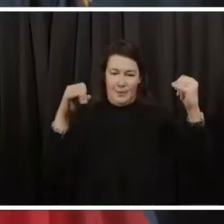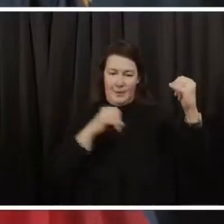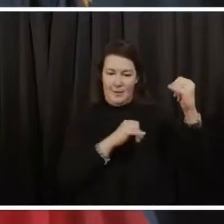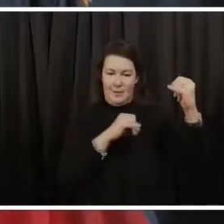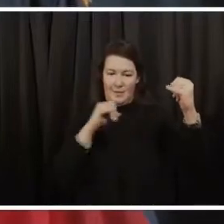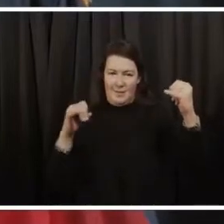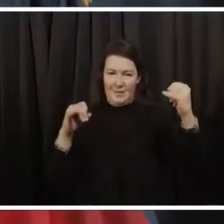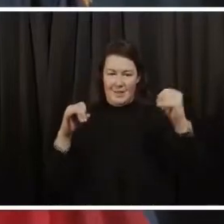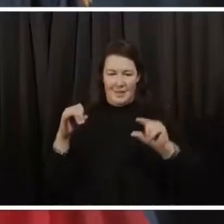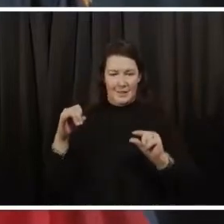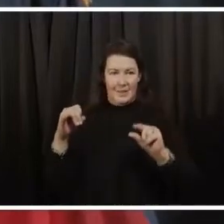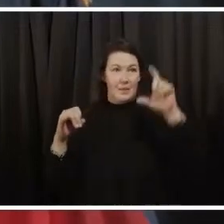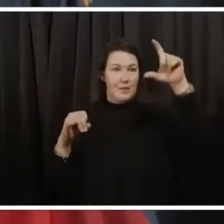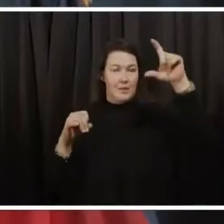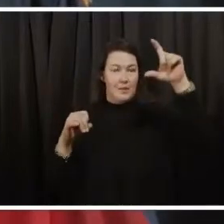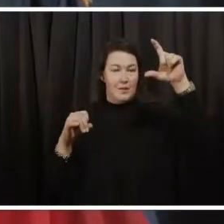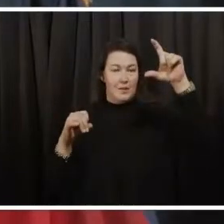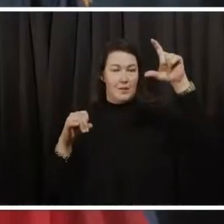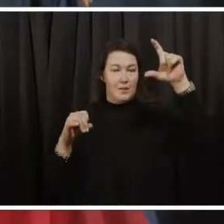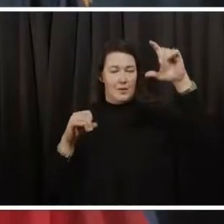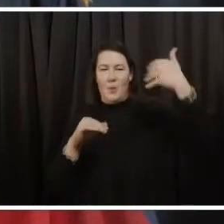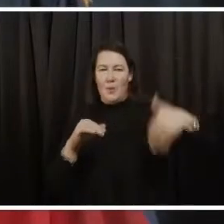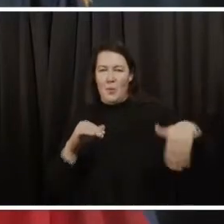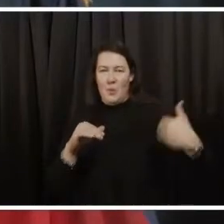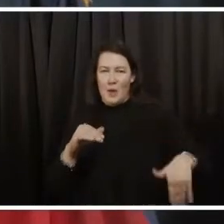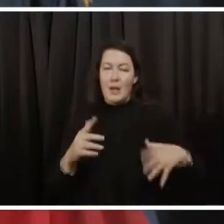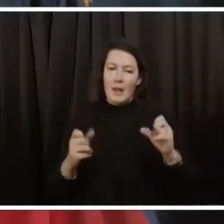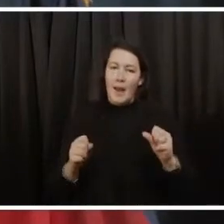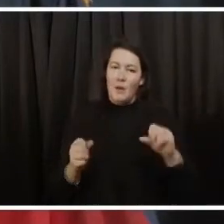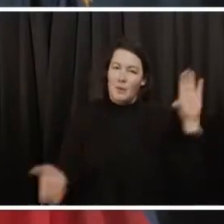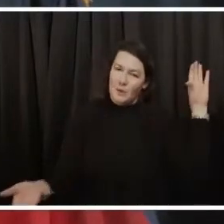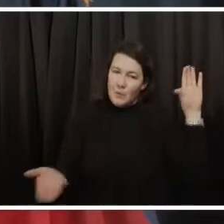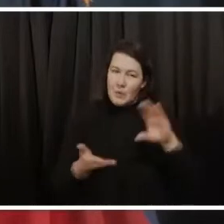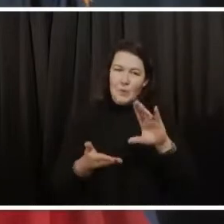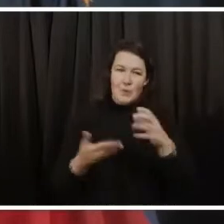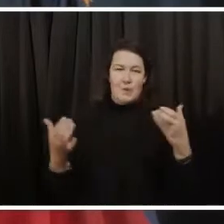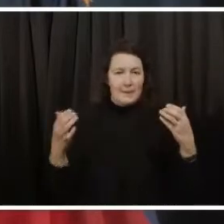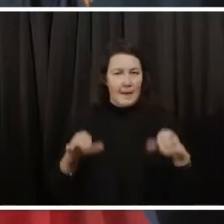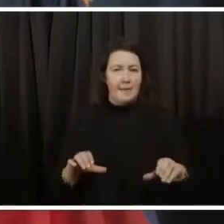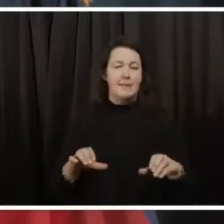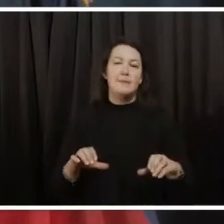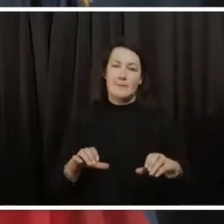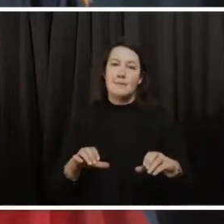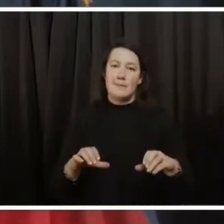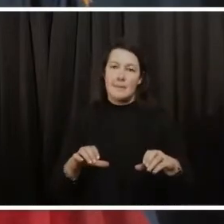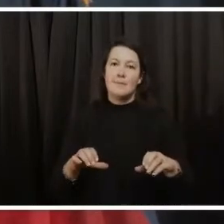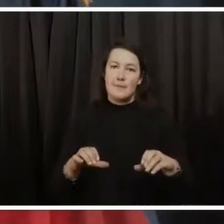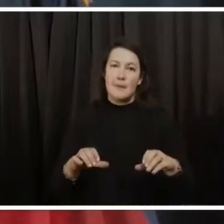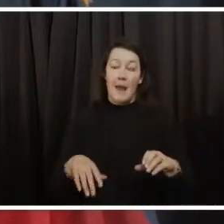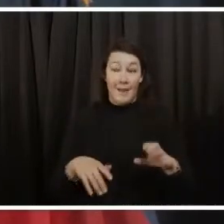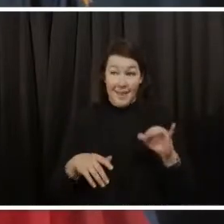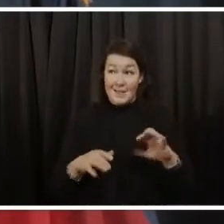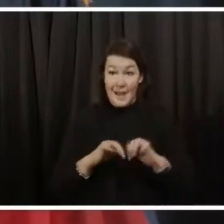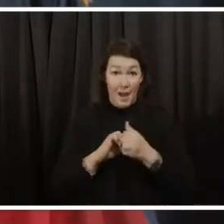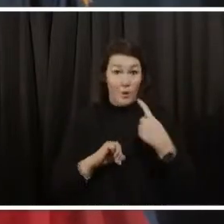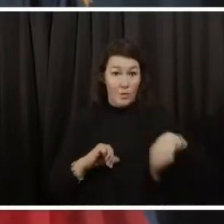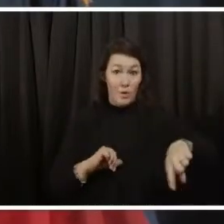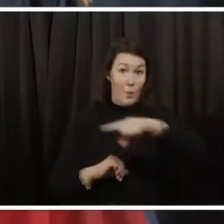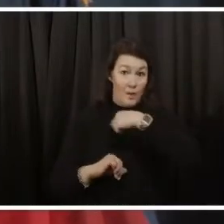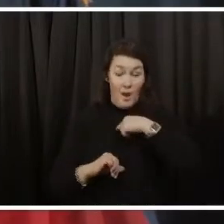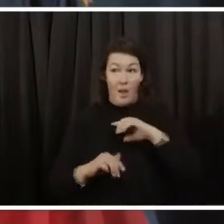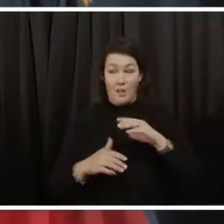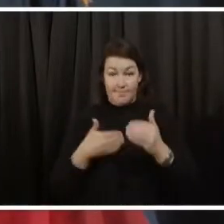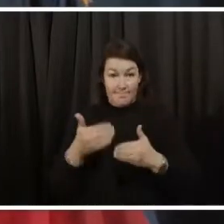if you know, it can reduce your risk 10 to 15 folds getting vaccinated, and that's how we get on with our lives and get back to normal.